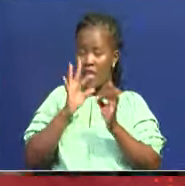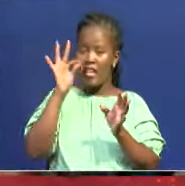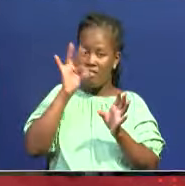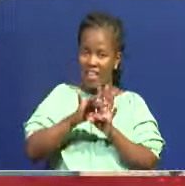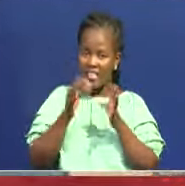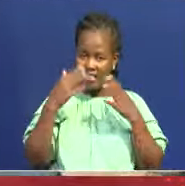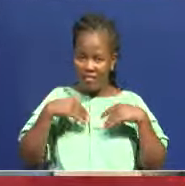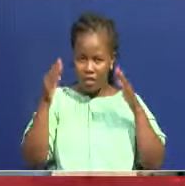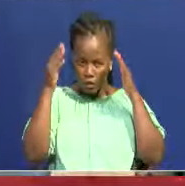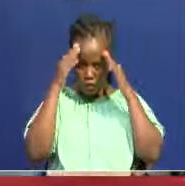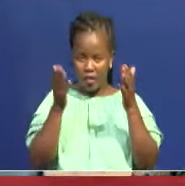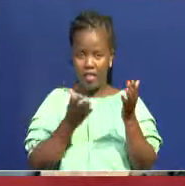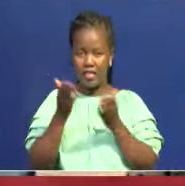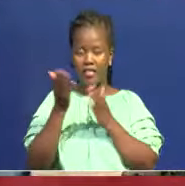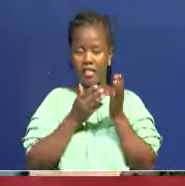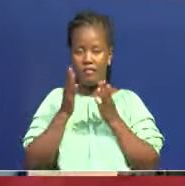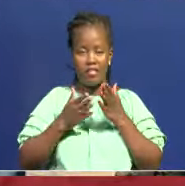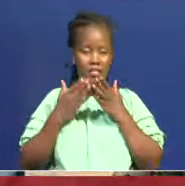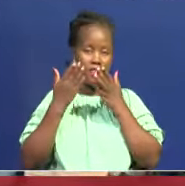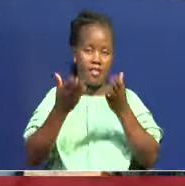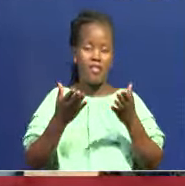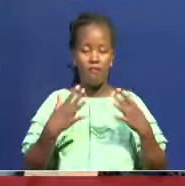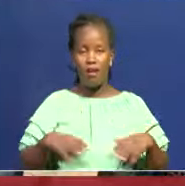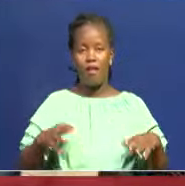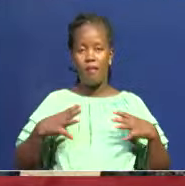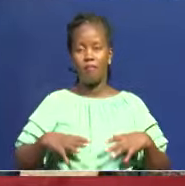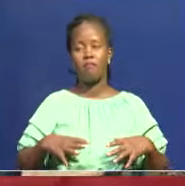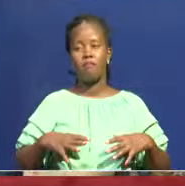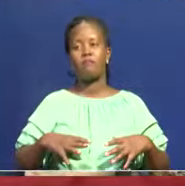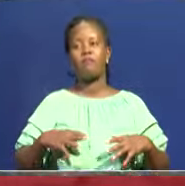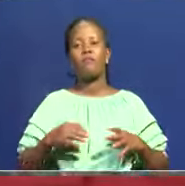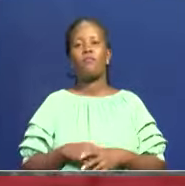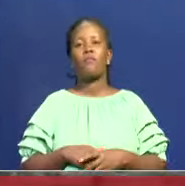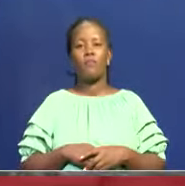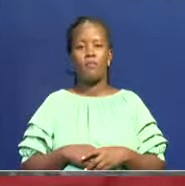apanye kazi ilena. For Legends Edition, I'm Joseph Wakhungu.